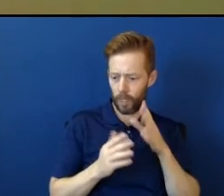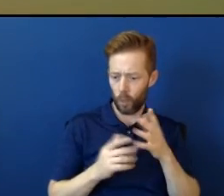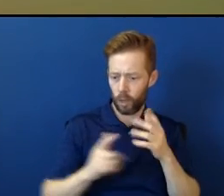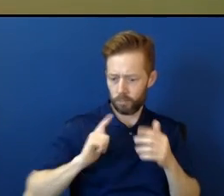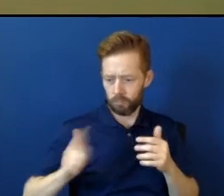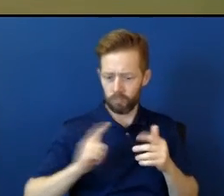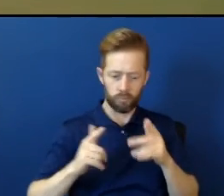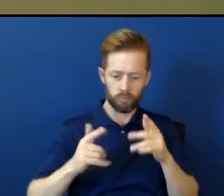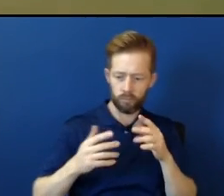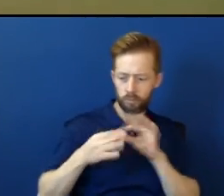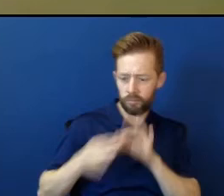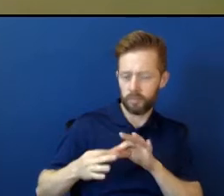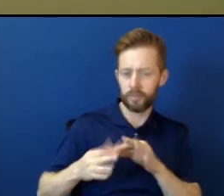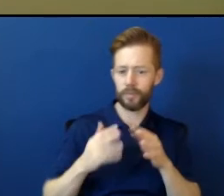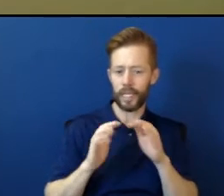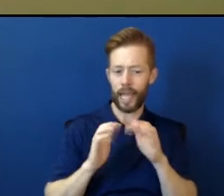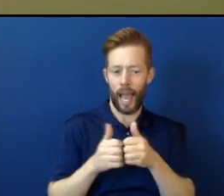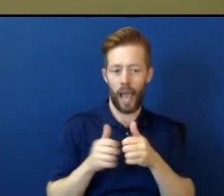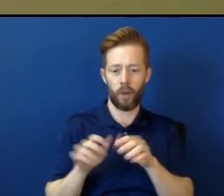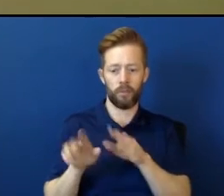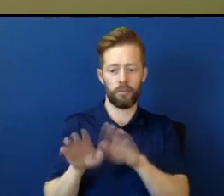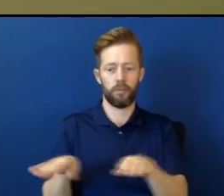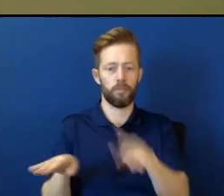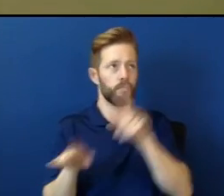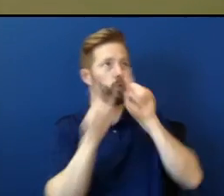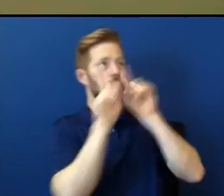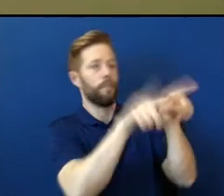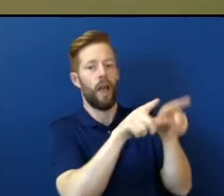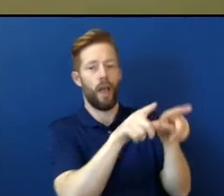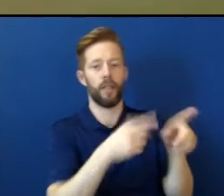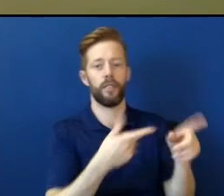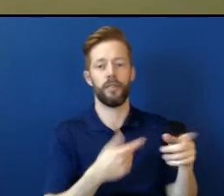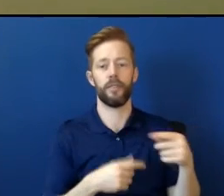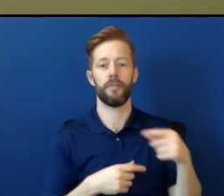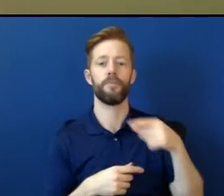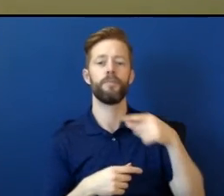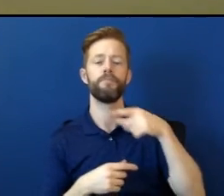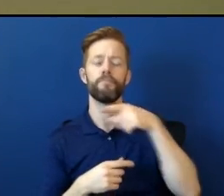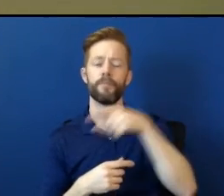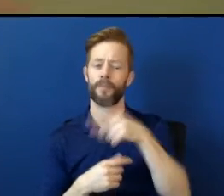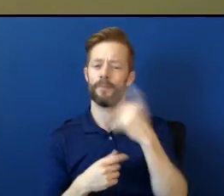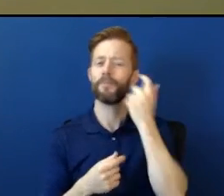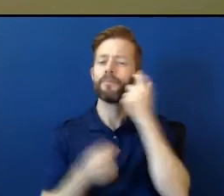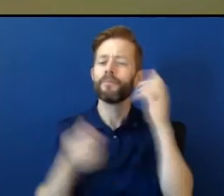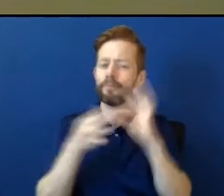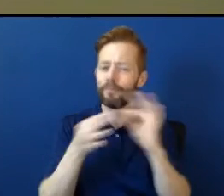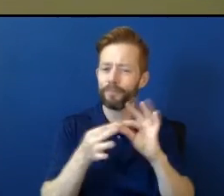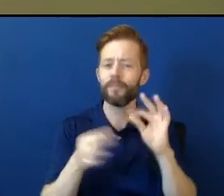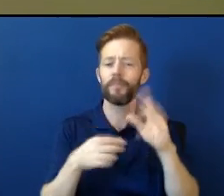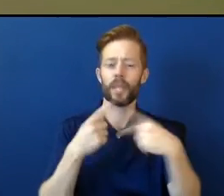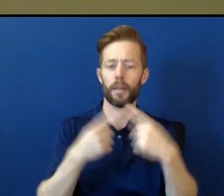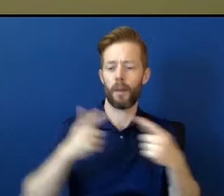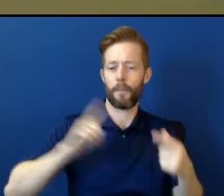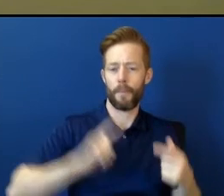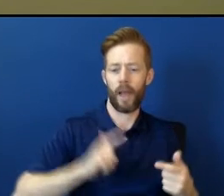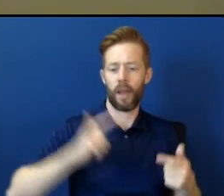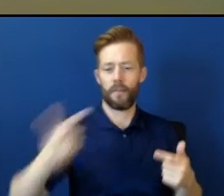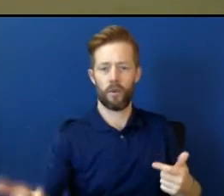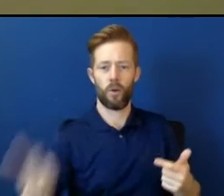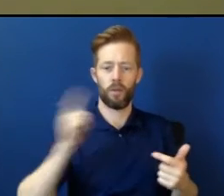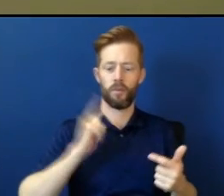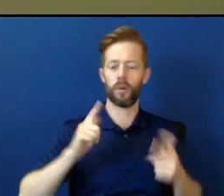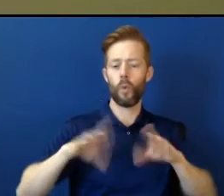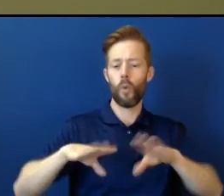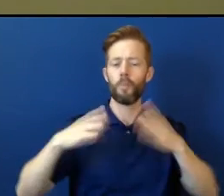going to sort of feed and feedback. And I think you just talked a little bit about that with the back and forth and the